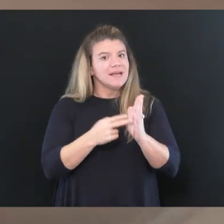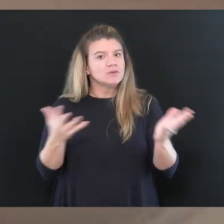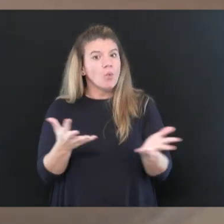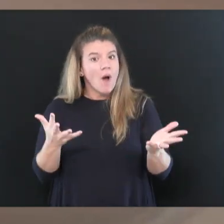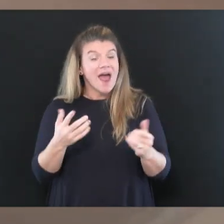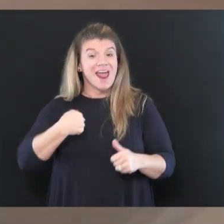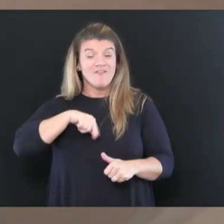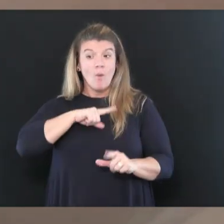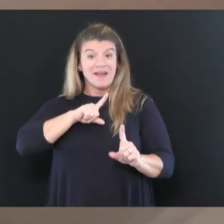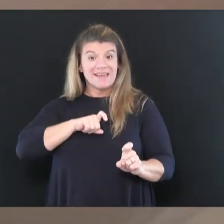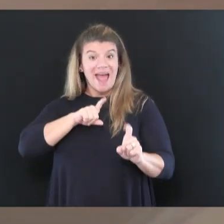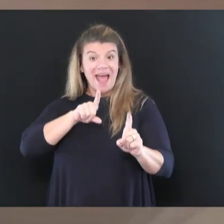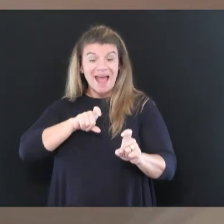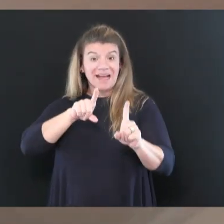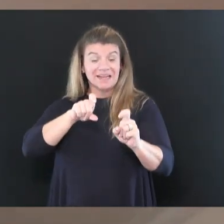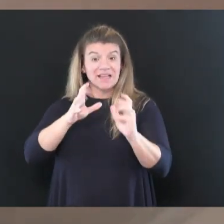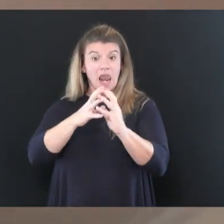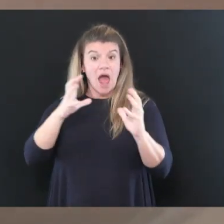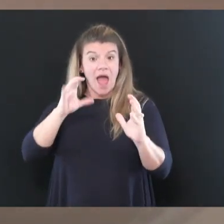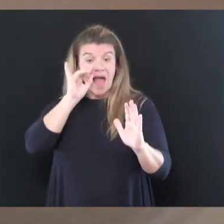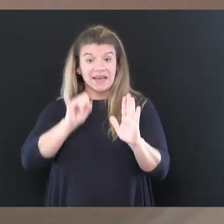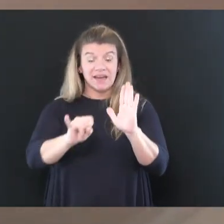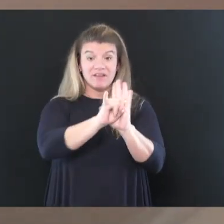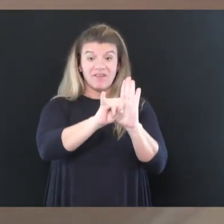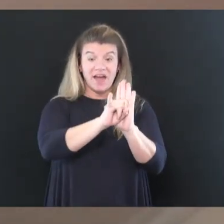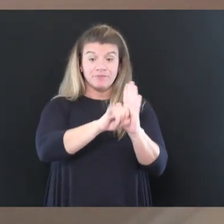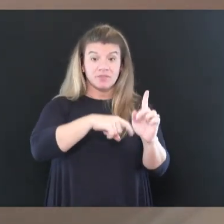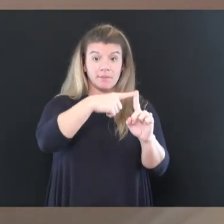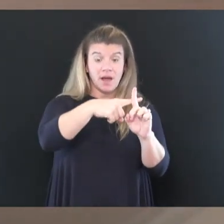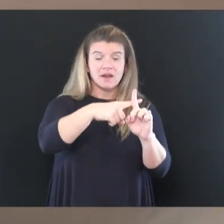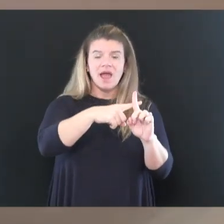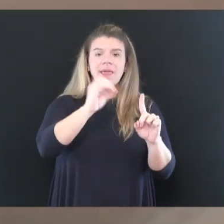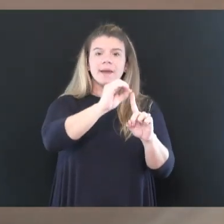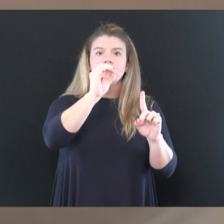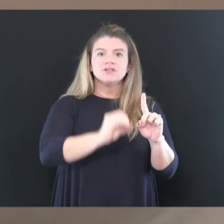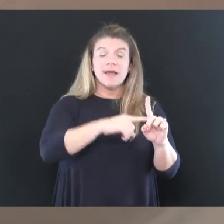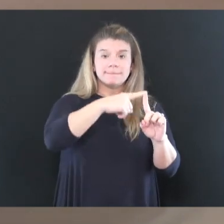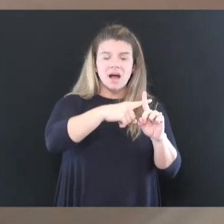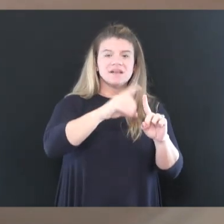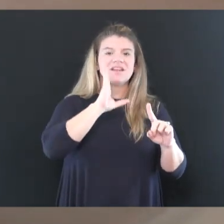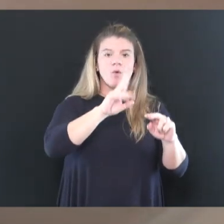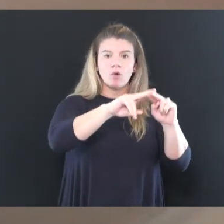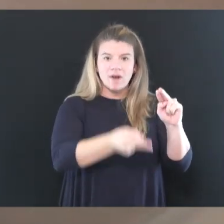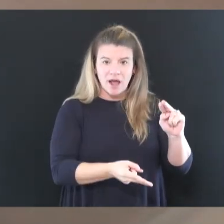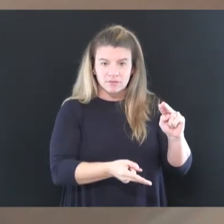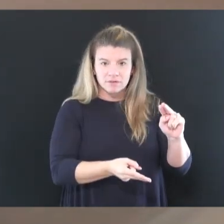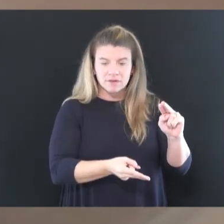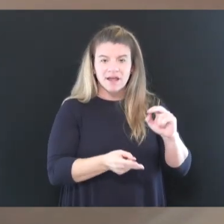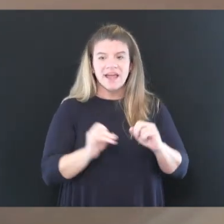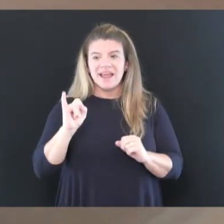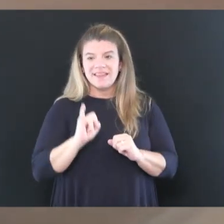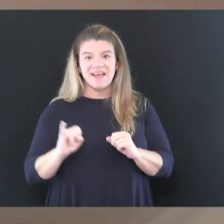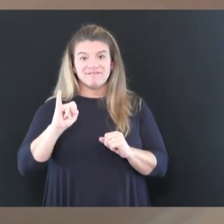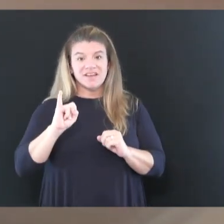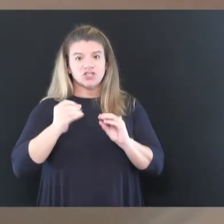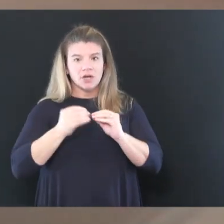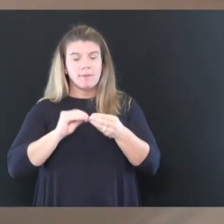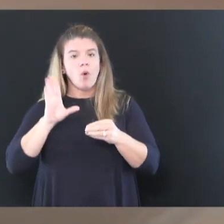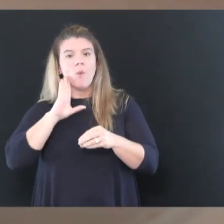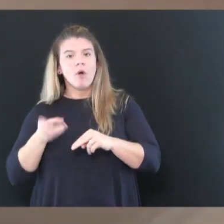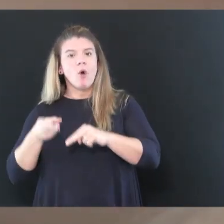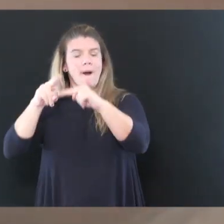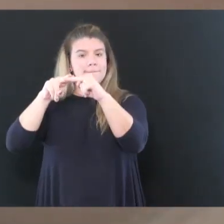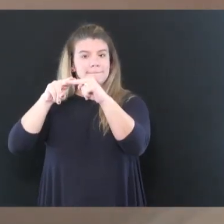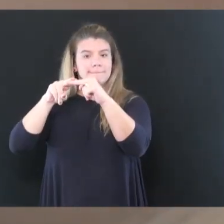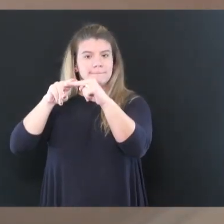the percent positive rate, if we do a lot of tests, will initially go down, and the infection rate or the incidence rate will initially go up